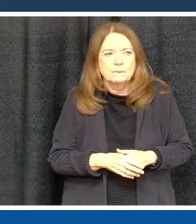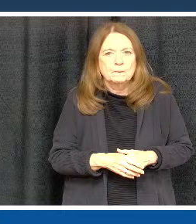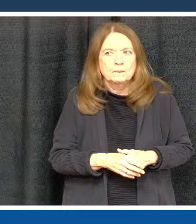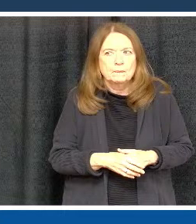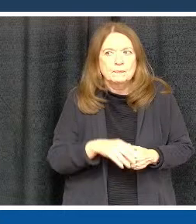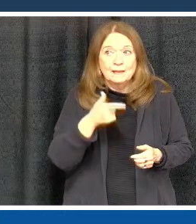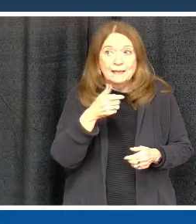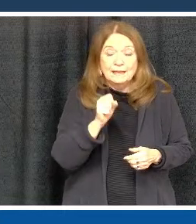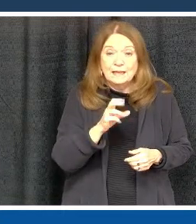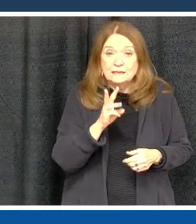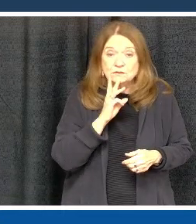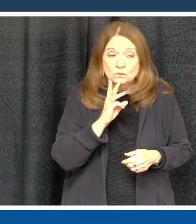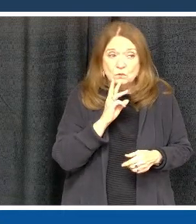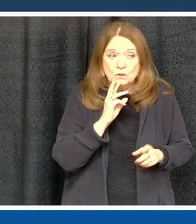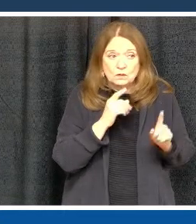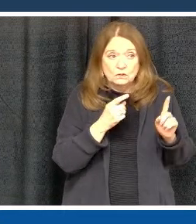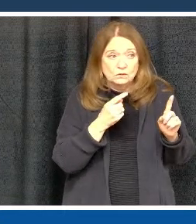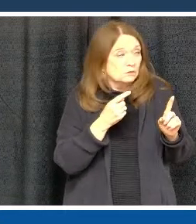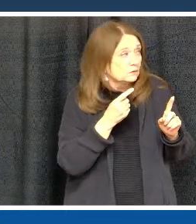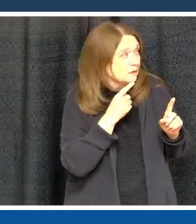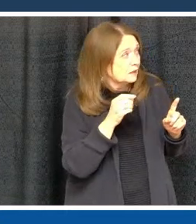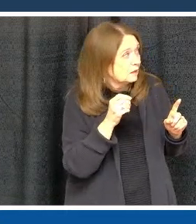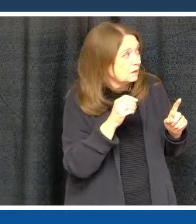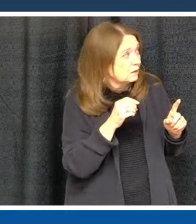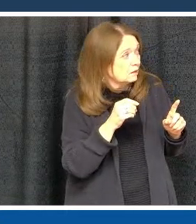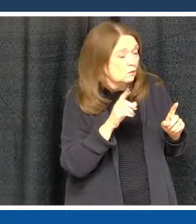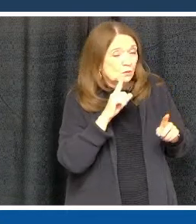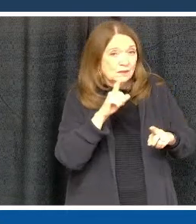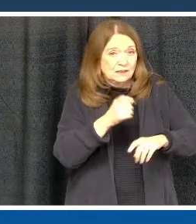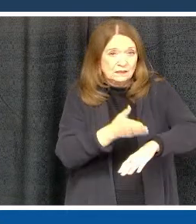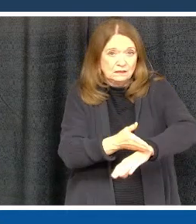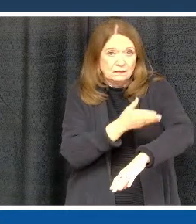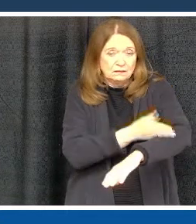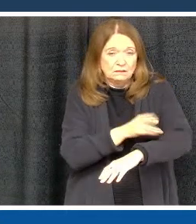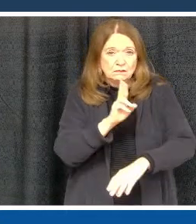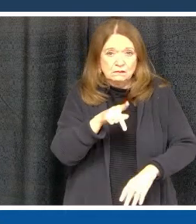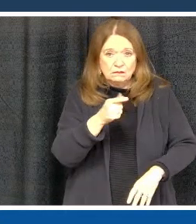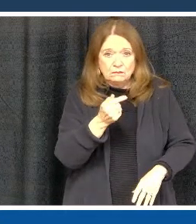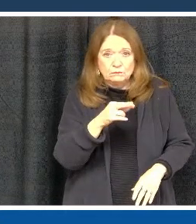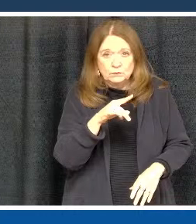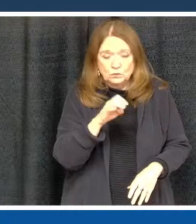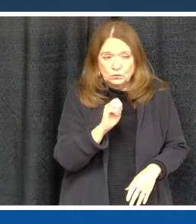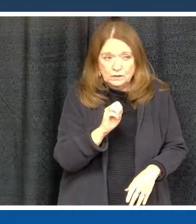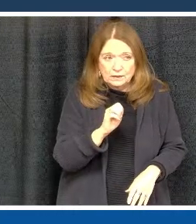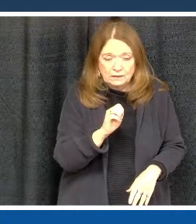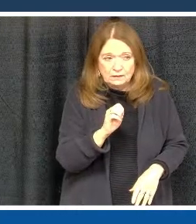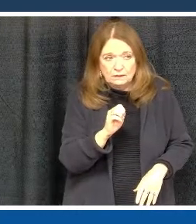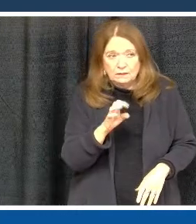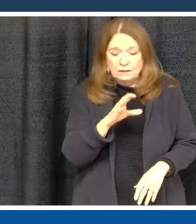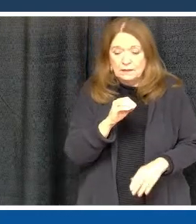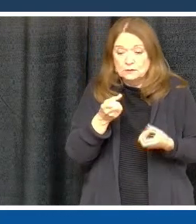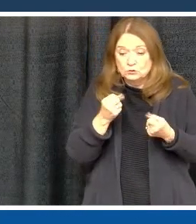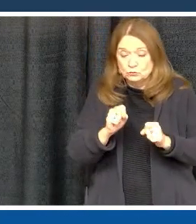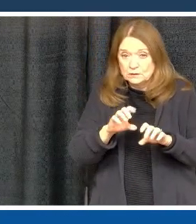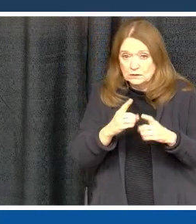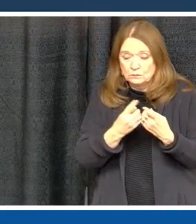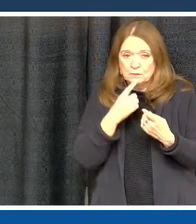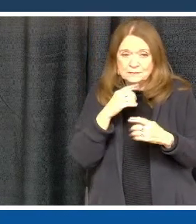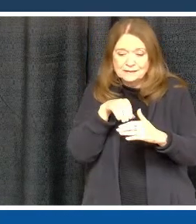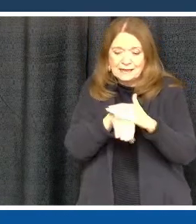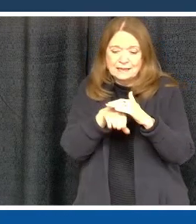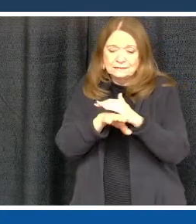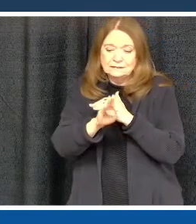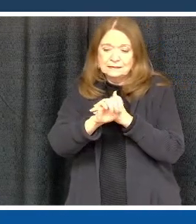Gas and water said an off-site sewer lift station upgrade would be required. Street Department said if accessing Bell